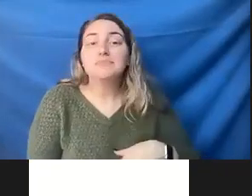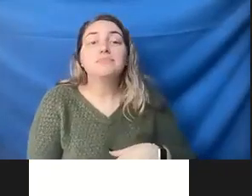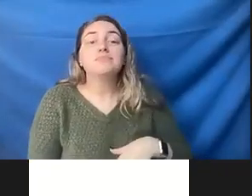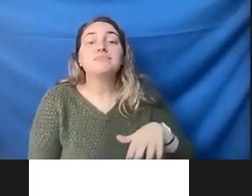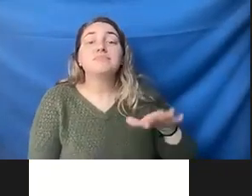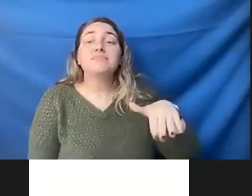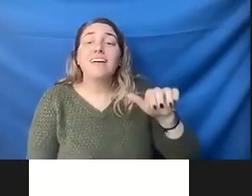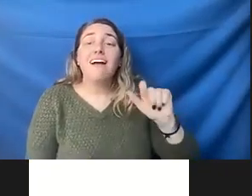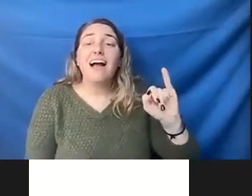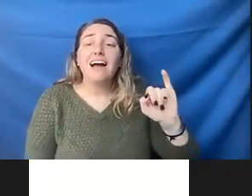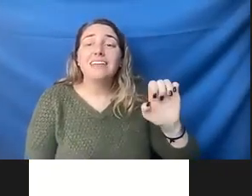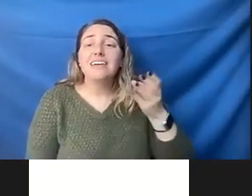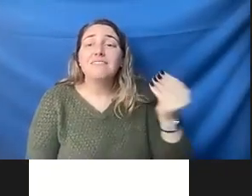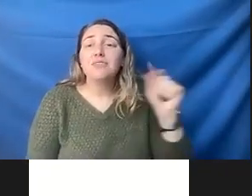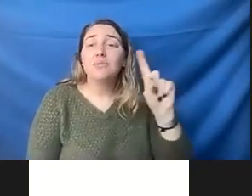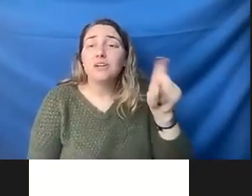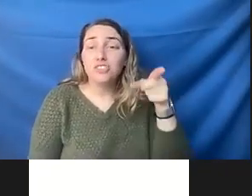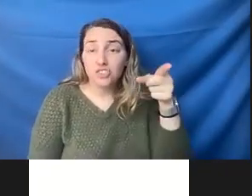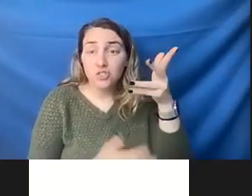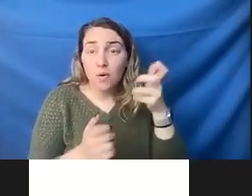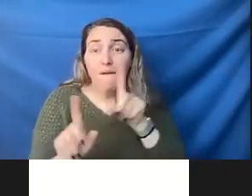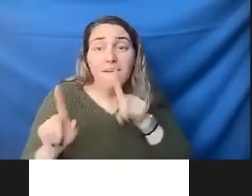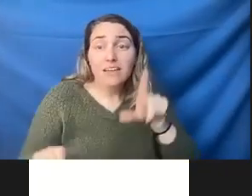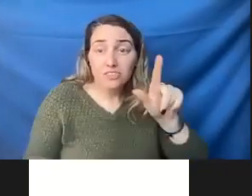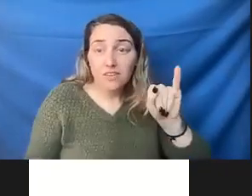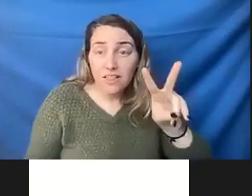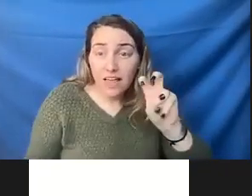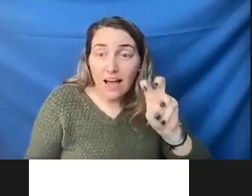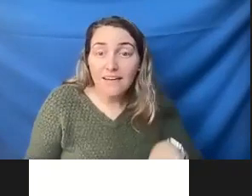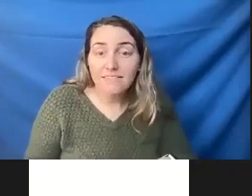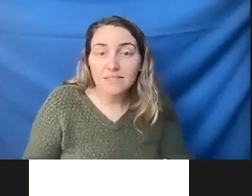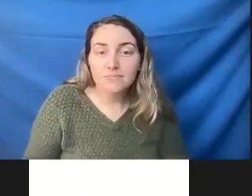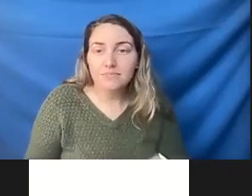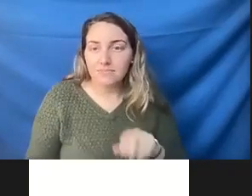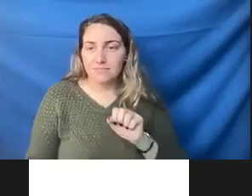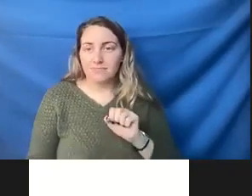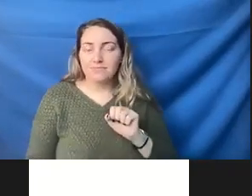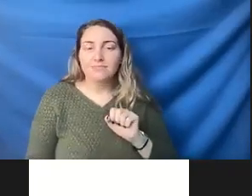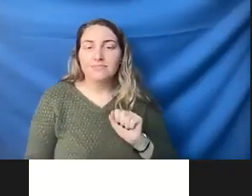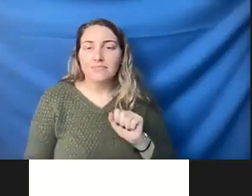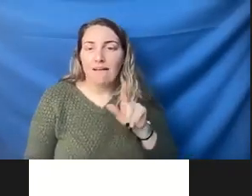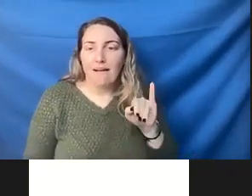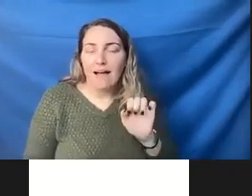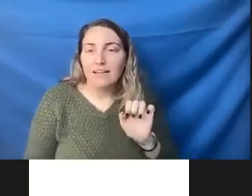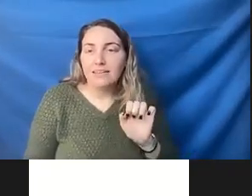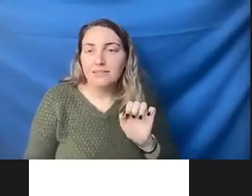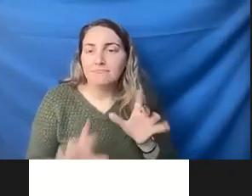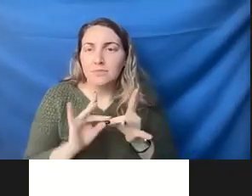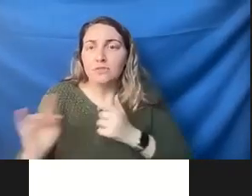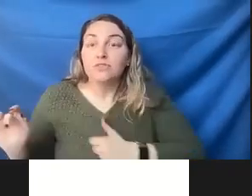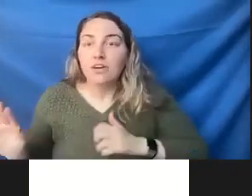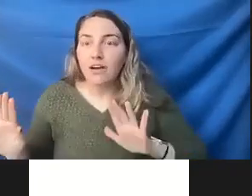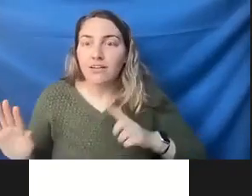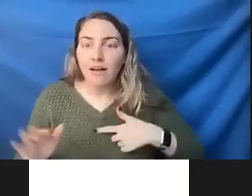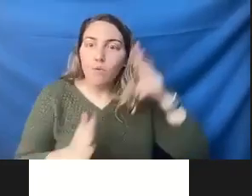like to answer live. Oh yeah, sorry. Sorry, I began encroaching on the Q&A box while Ariel